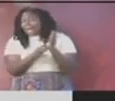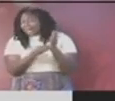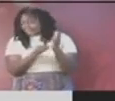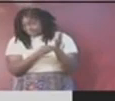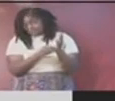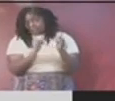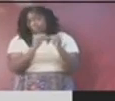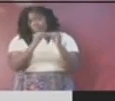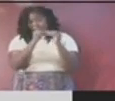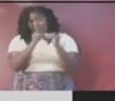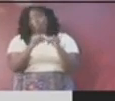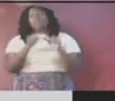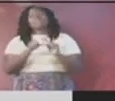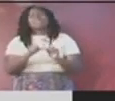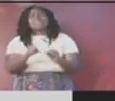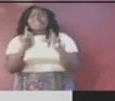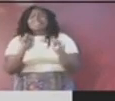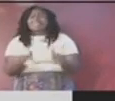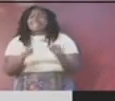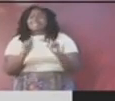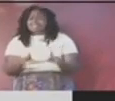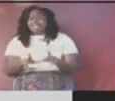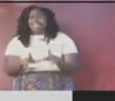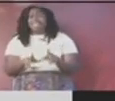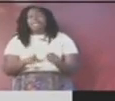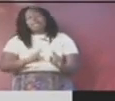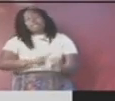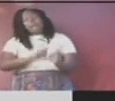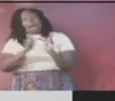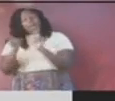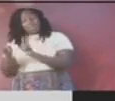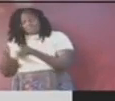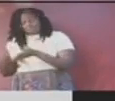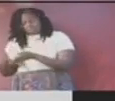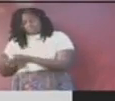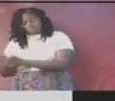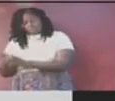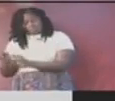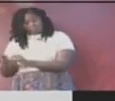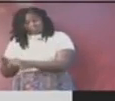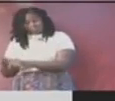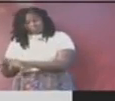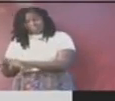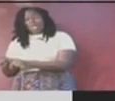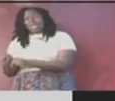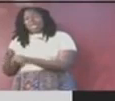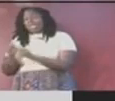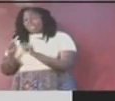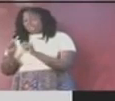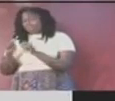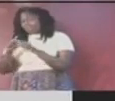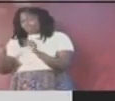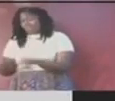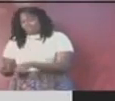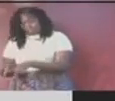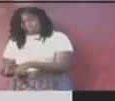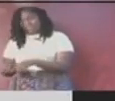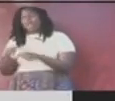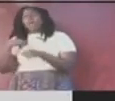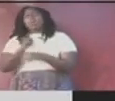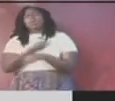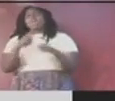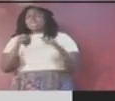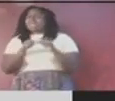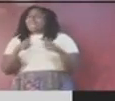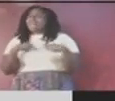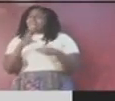are still testing the parallel healthcare system. If we continue at this trend, we still have about 7 days to go. So we are